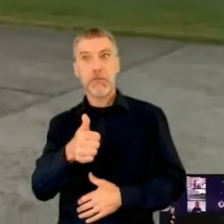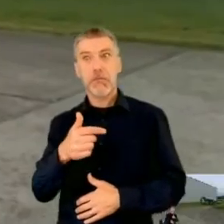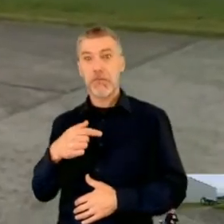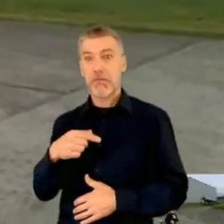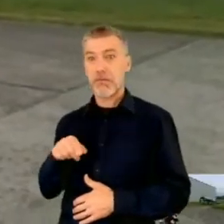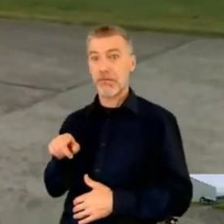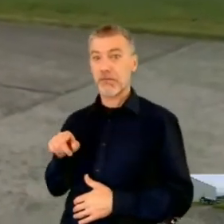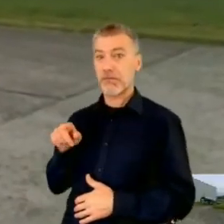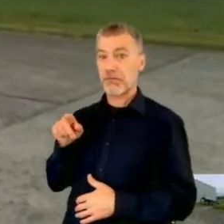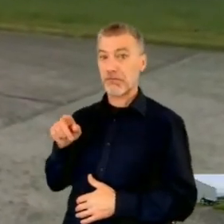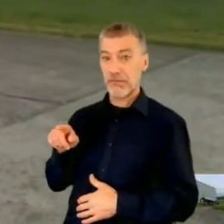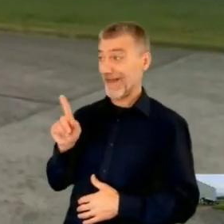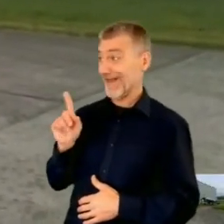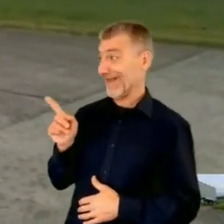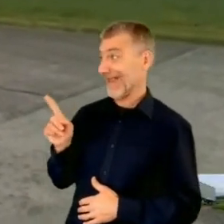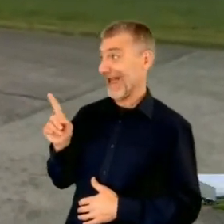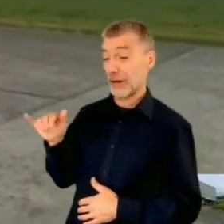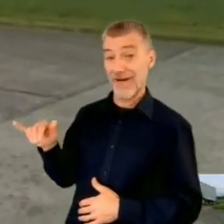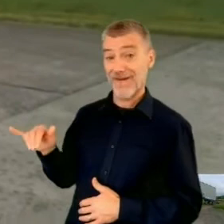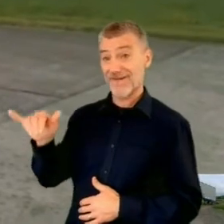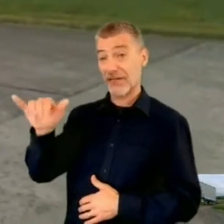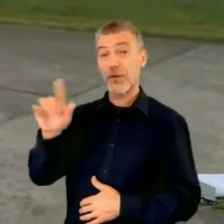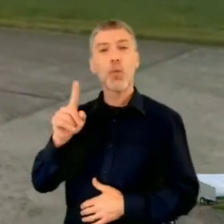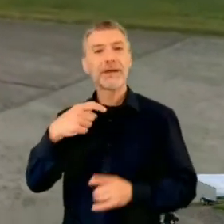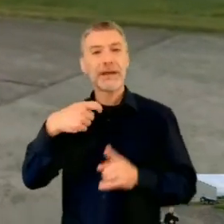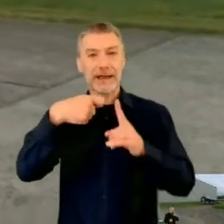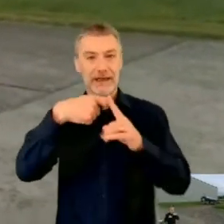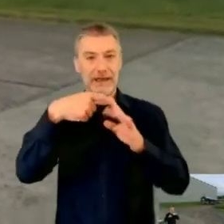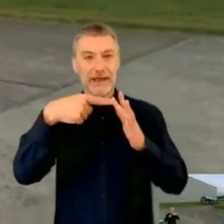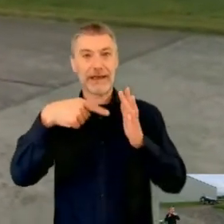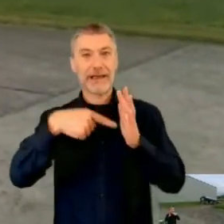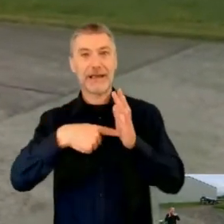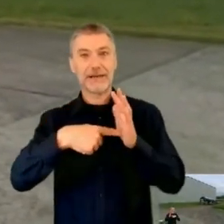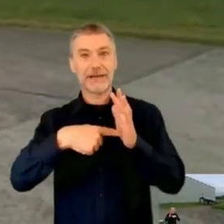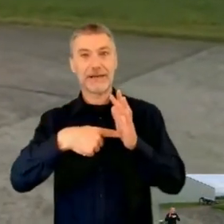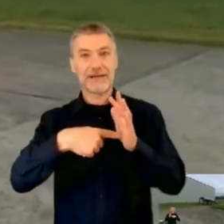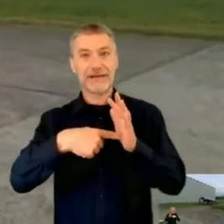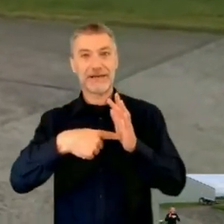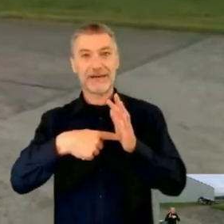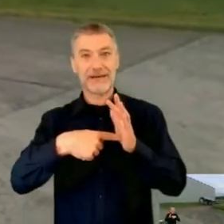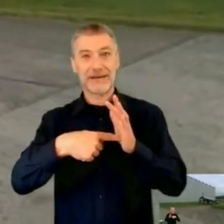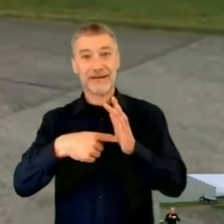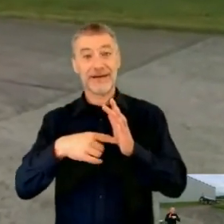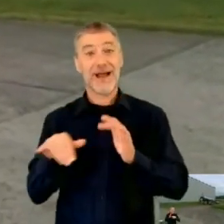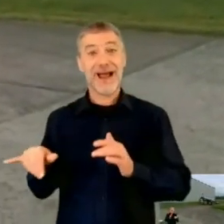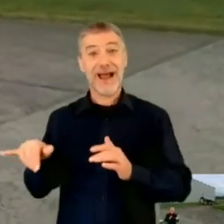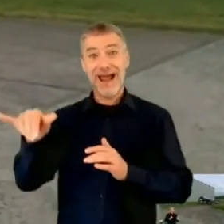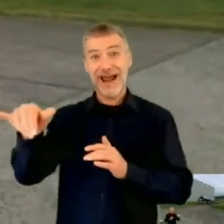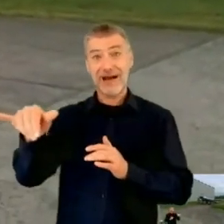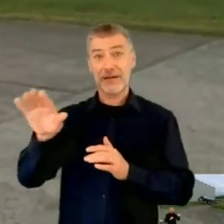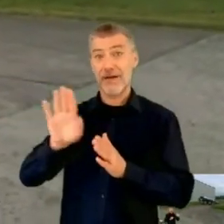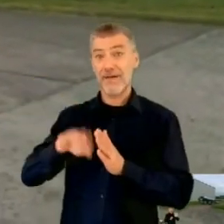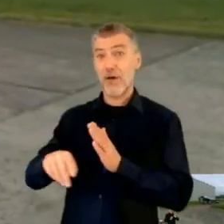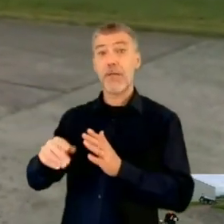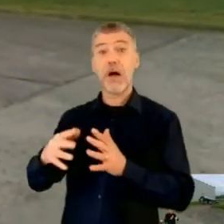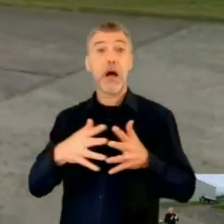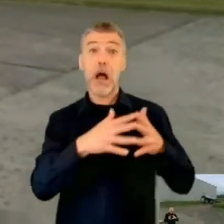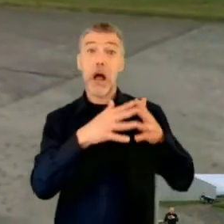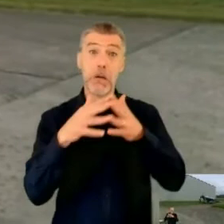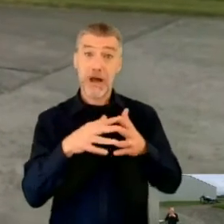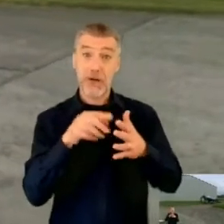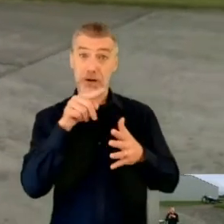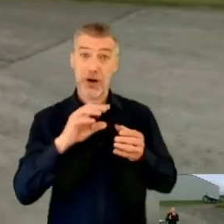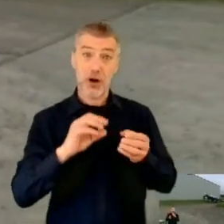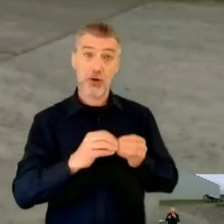Innovations, actually, it's a kit aircraft we've built, and it was a kit designed by a fantastic guy in the States called John Sharp, who designed the